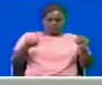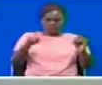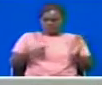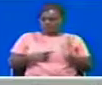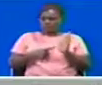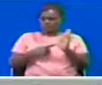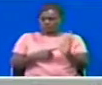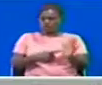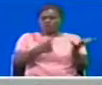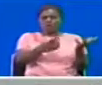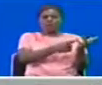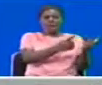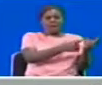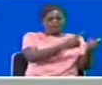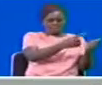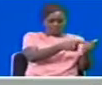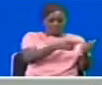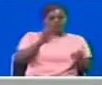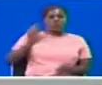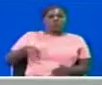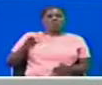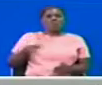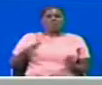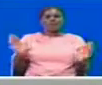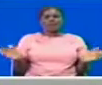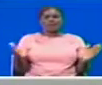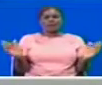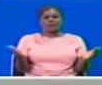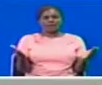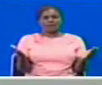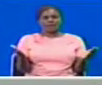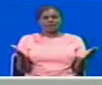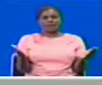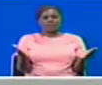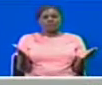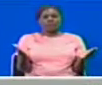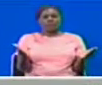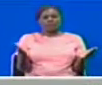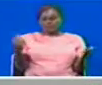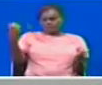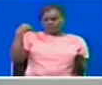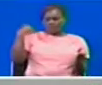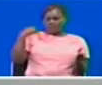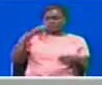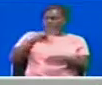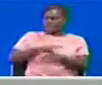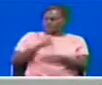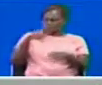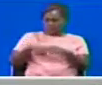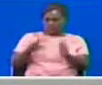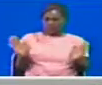up those numbers and encourage fellow women in terms of some of those numbers that we see in Parliament and to encourage